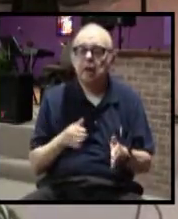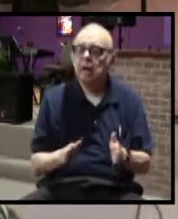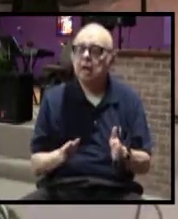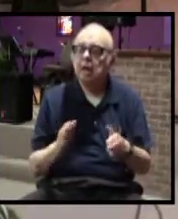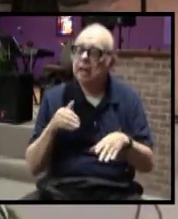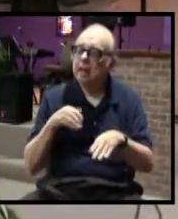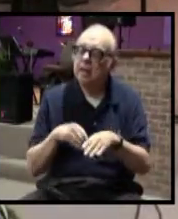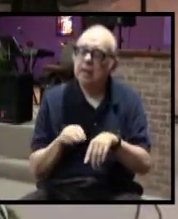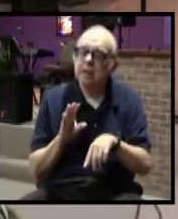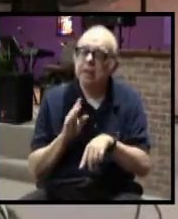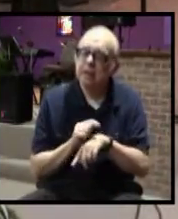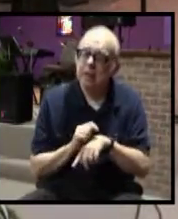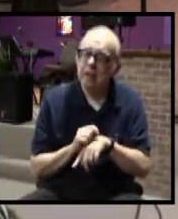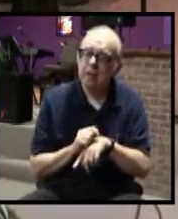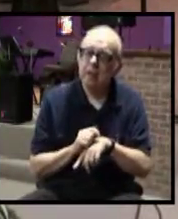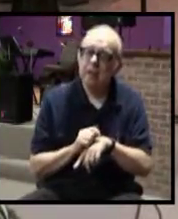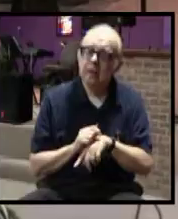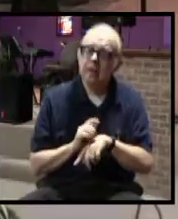They weren't allowed in.